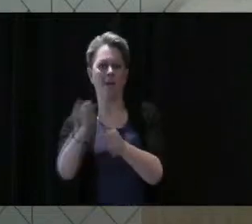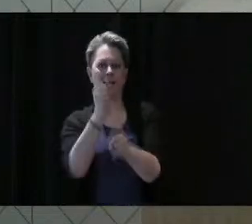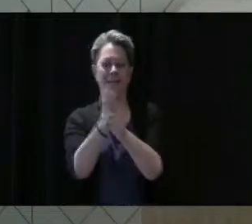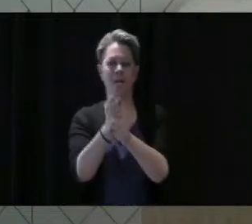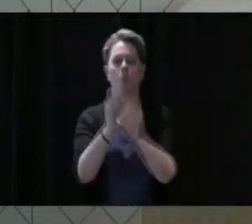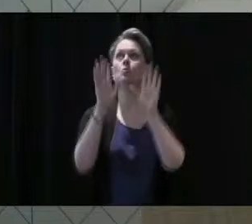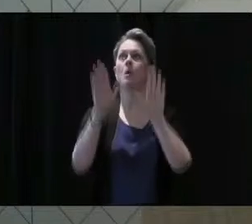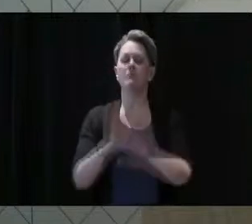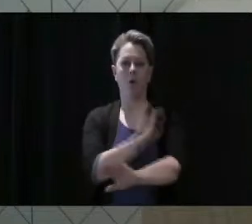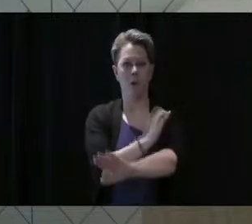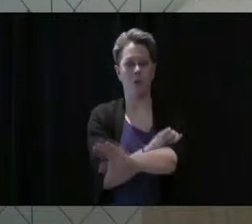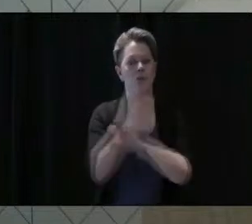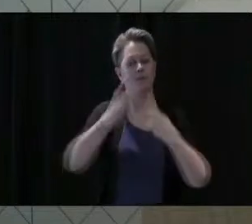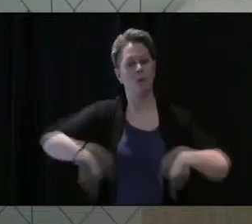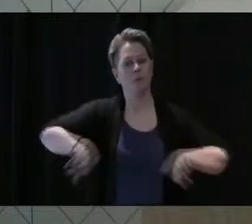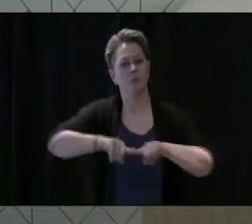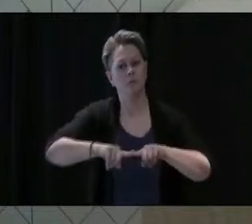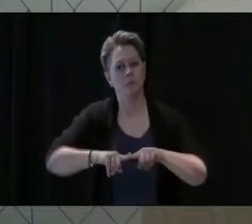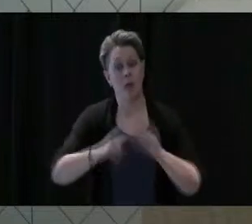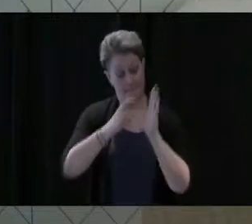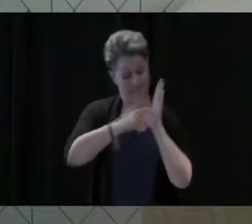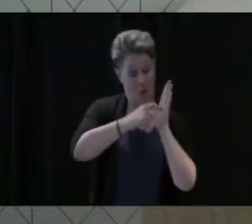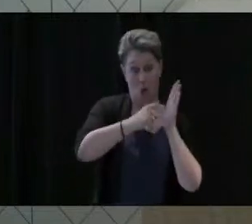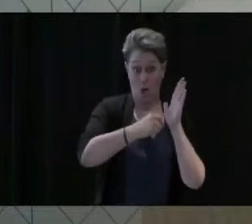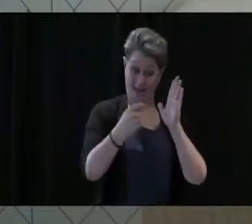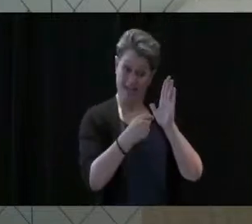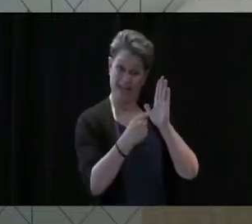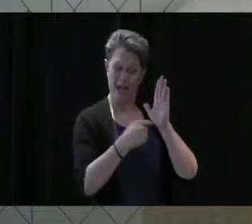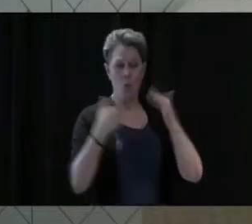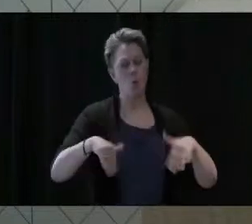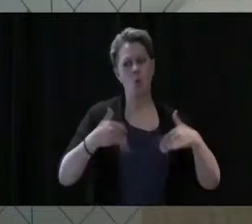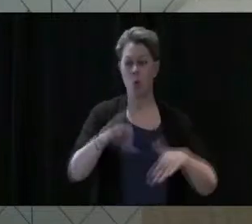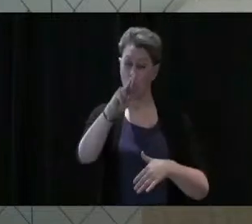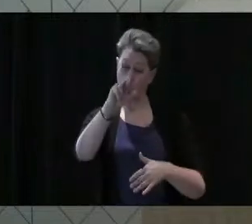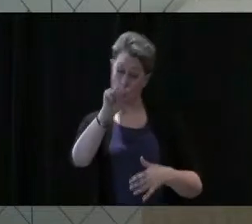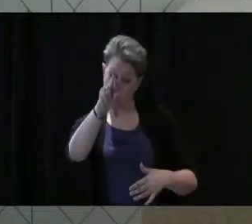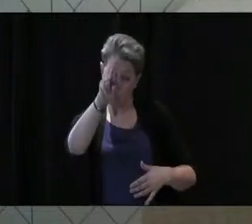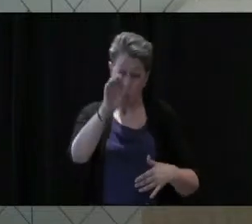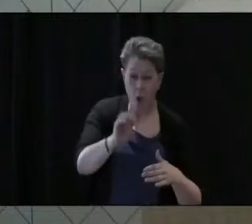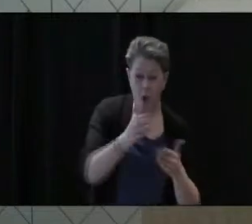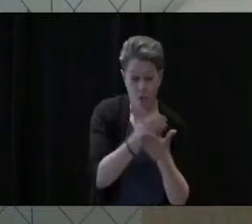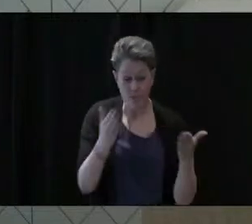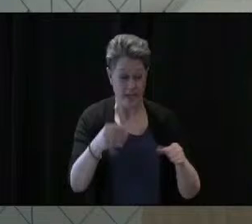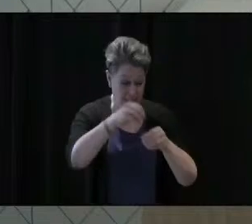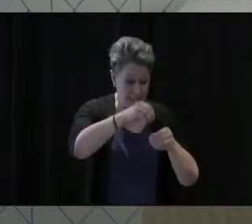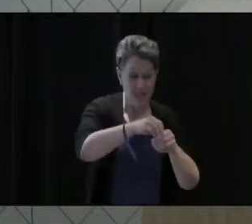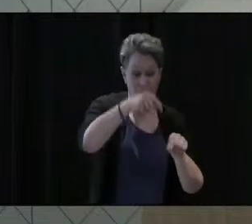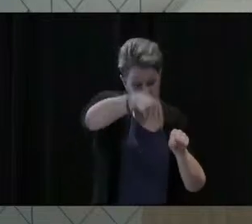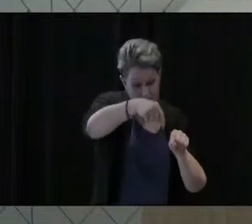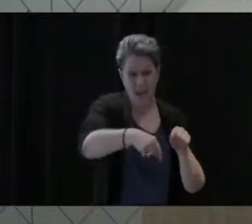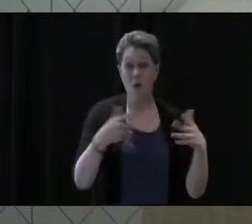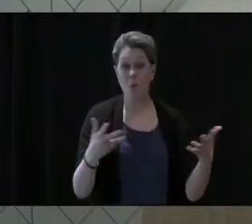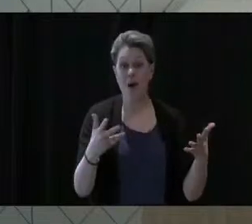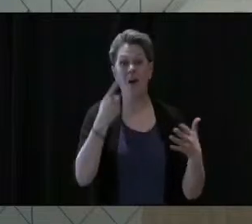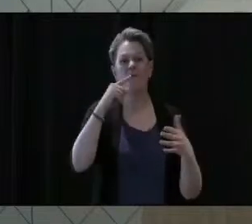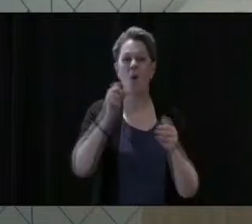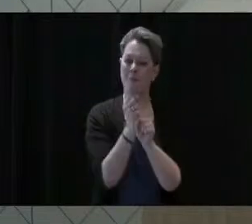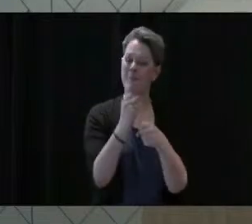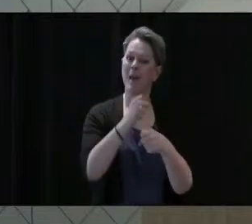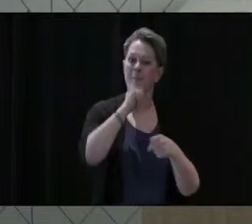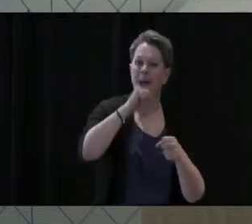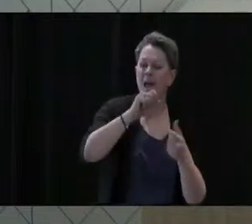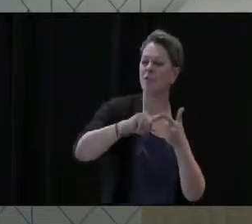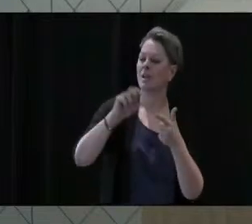Our mining assets include the rare earth minerals that are needed for battery manufacturing, solar